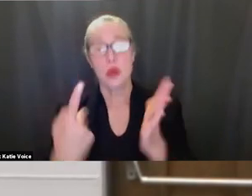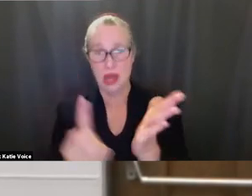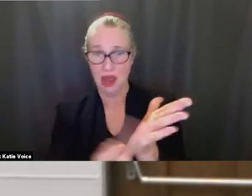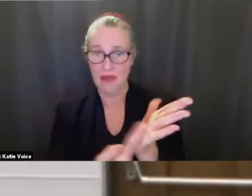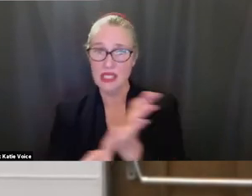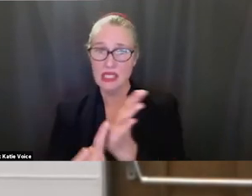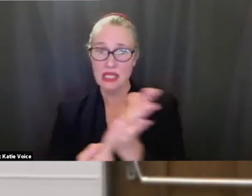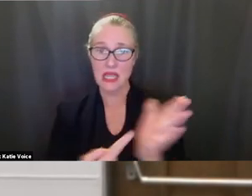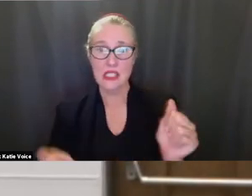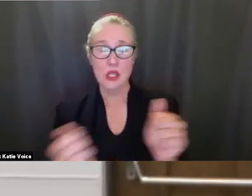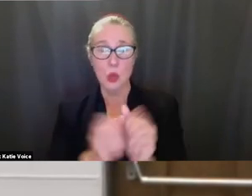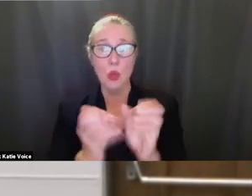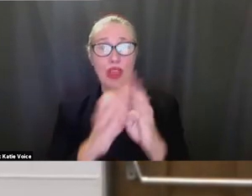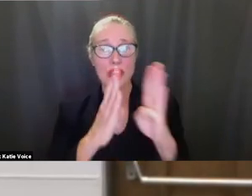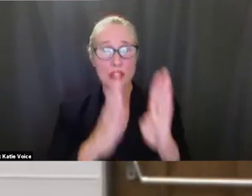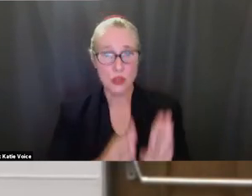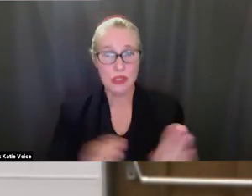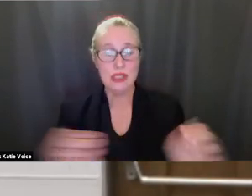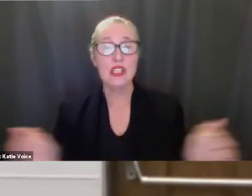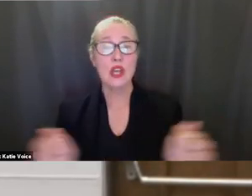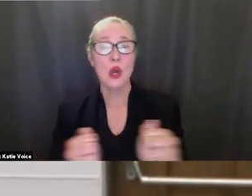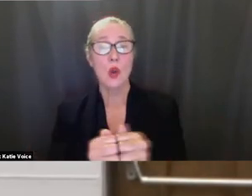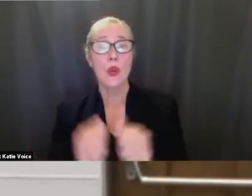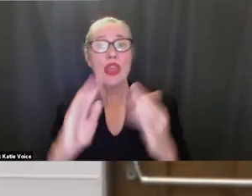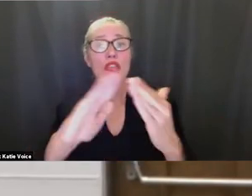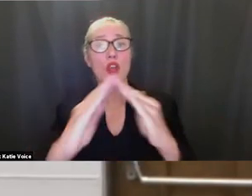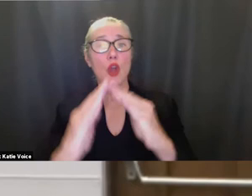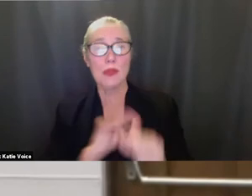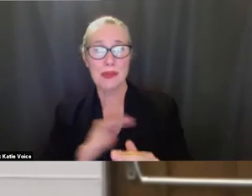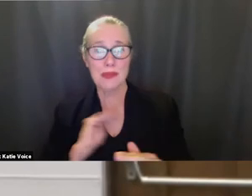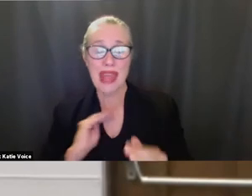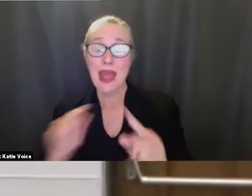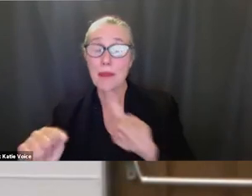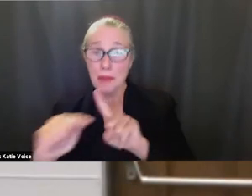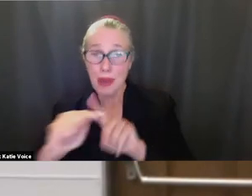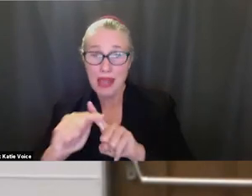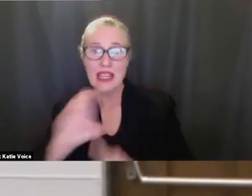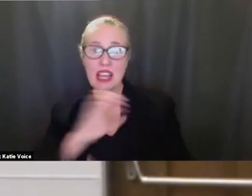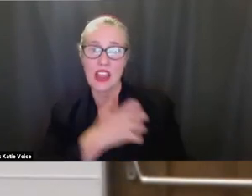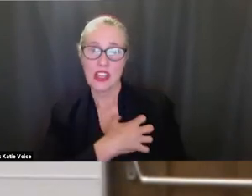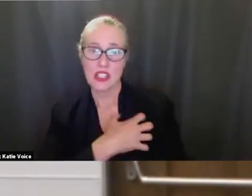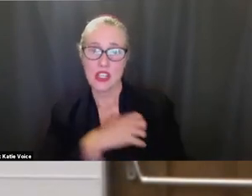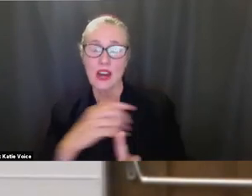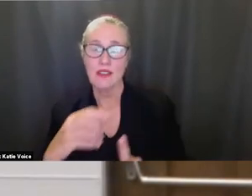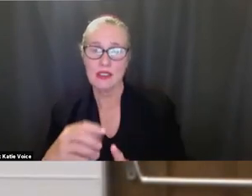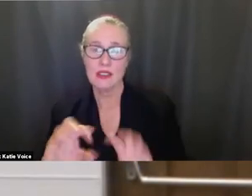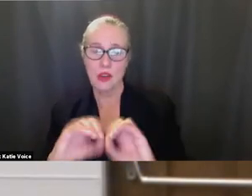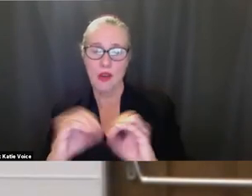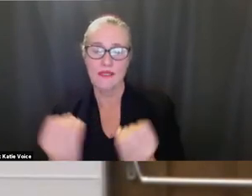with students with community members and with the sheriff's office itself